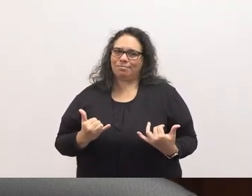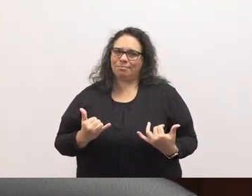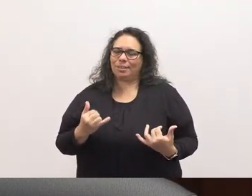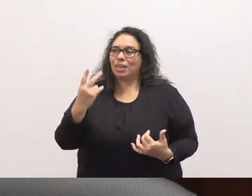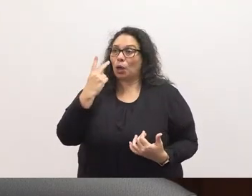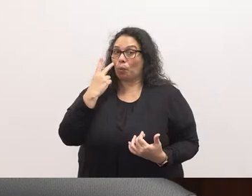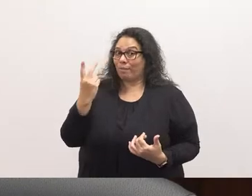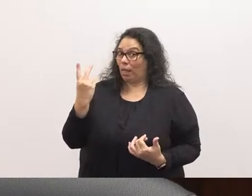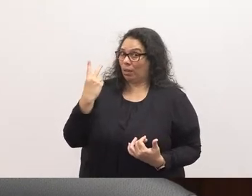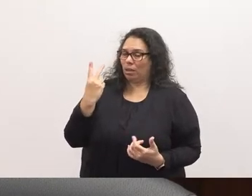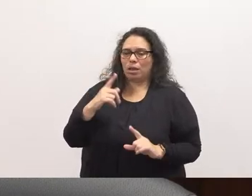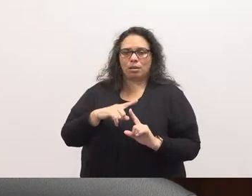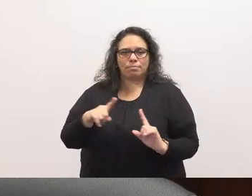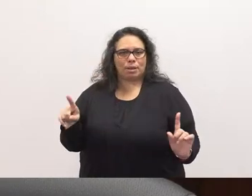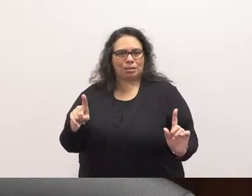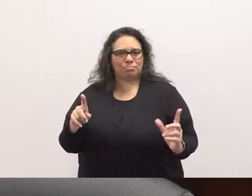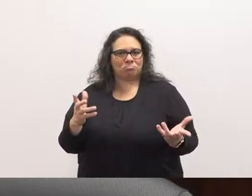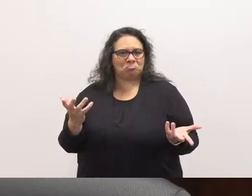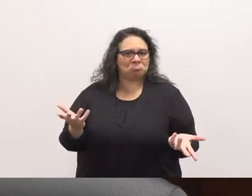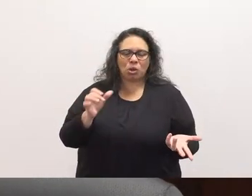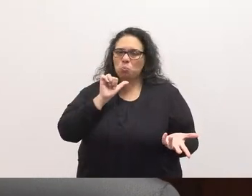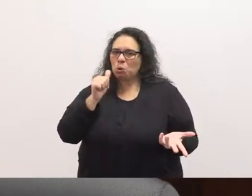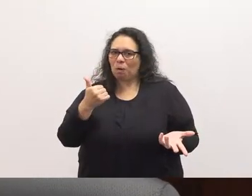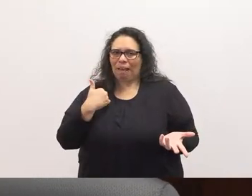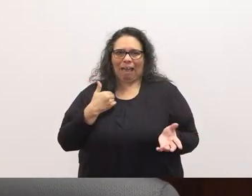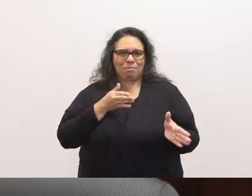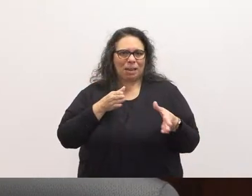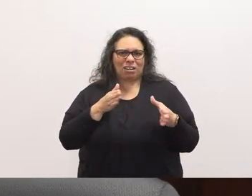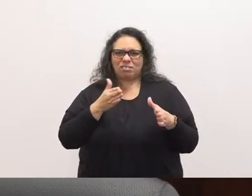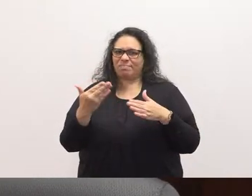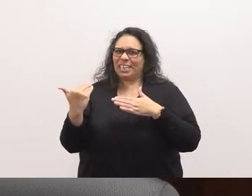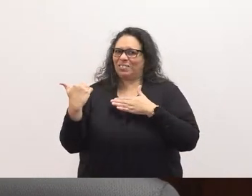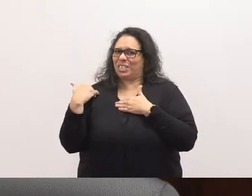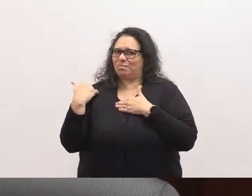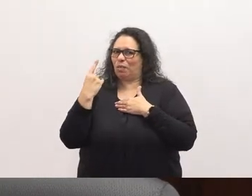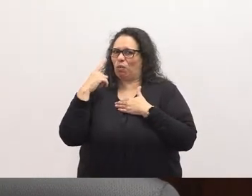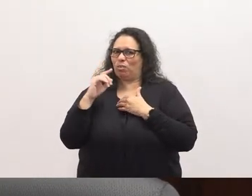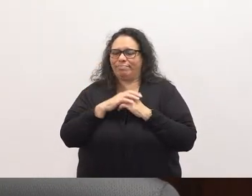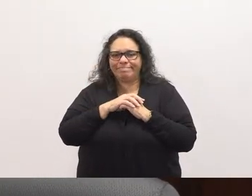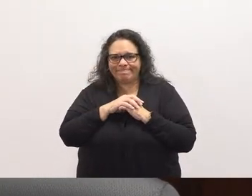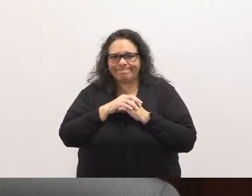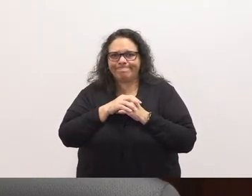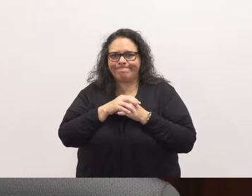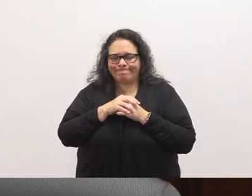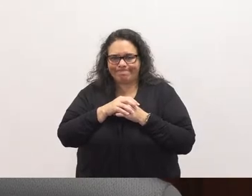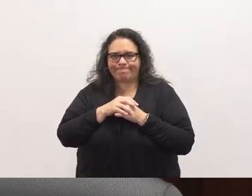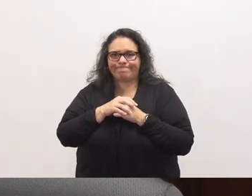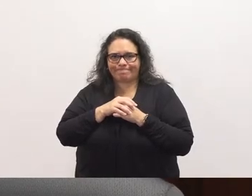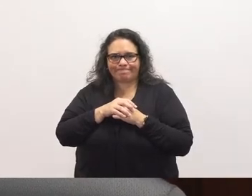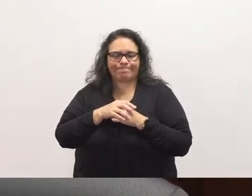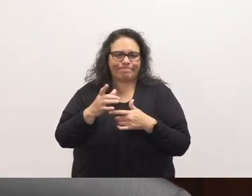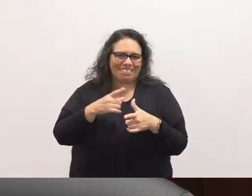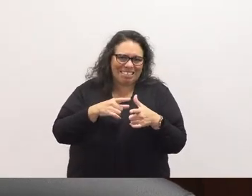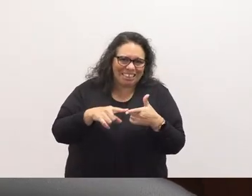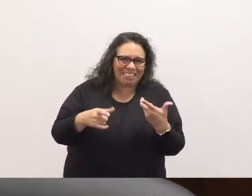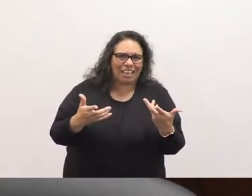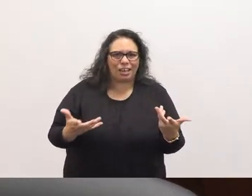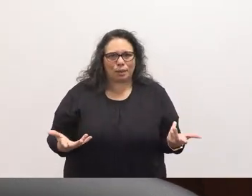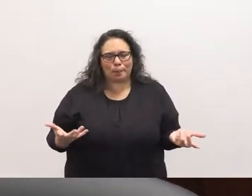on, but that we really don't have a mechanism to hold ourselves accountable to as a board. And then we have these